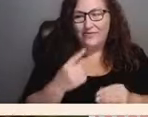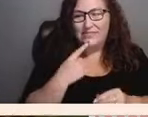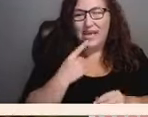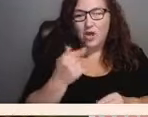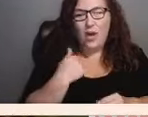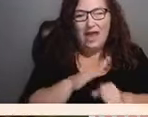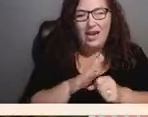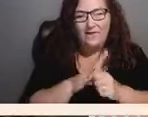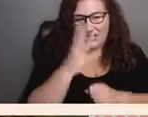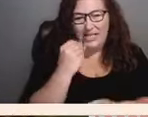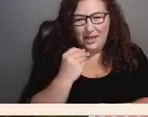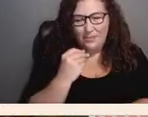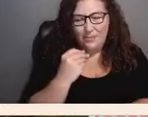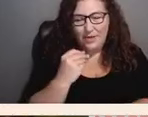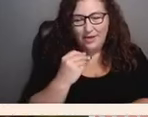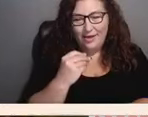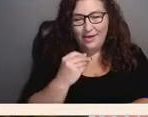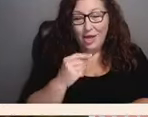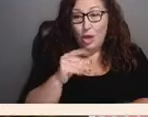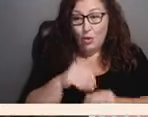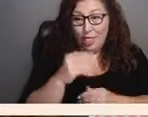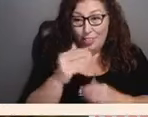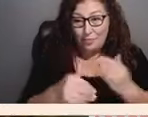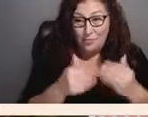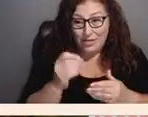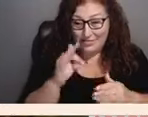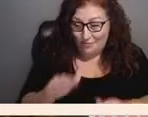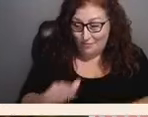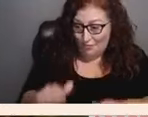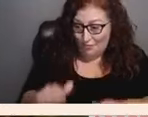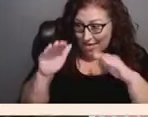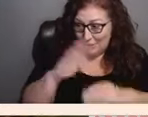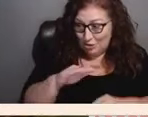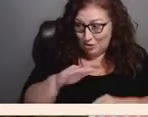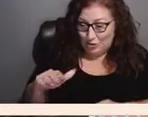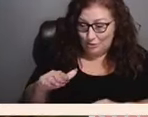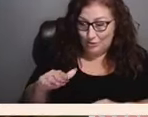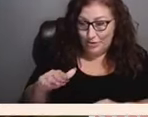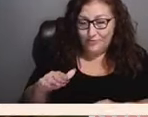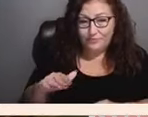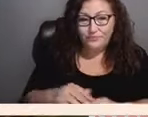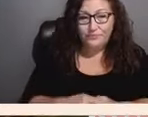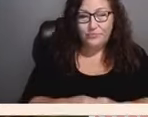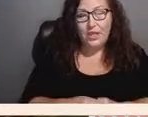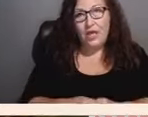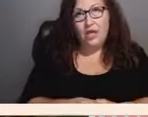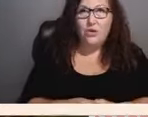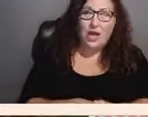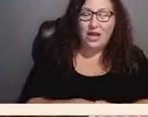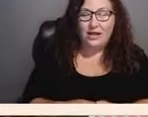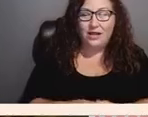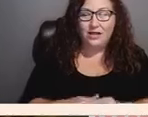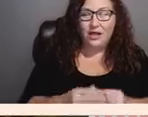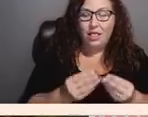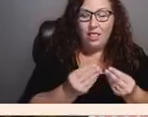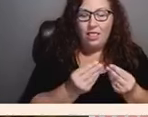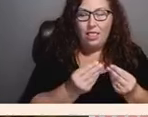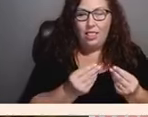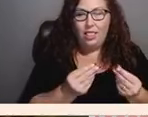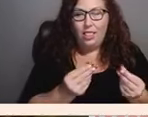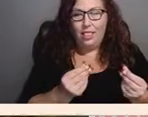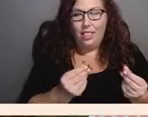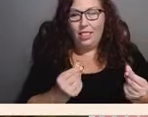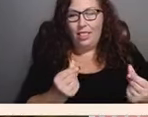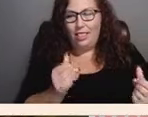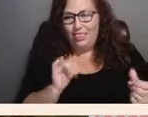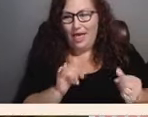And as you're in the process of raising your children, you kind of lose that luster and romance that